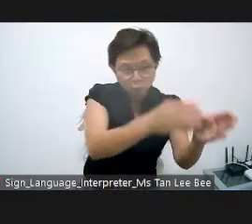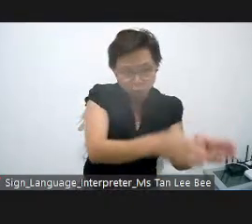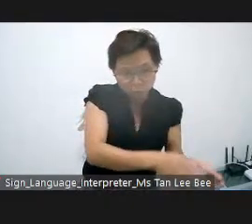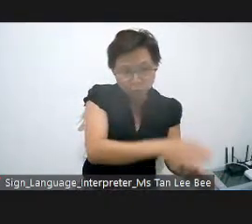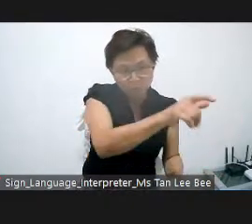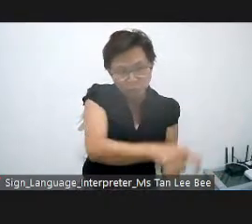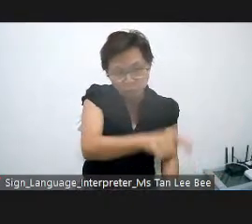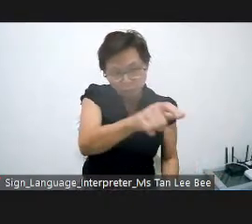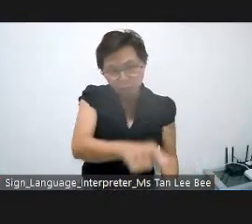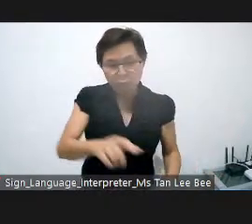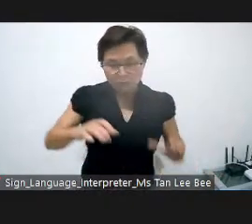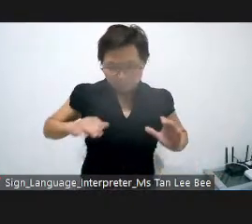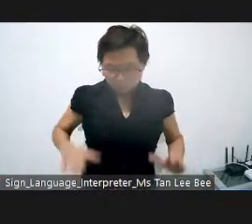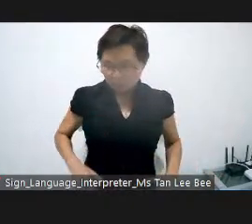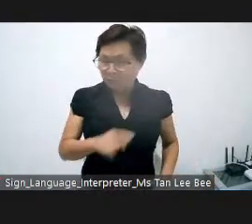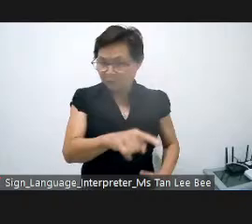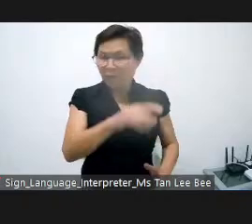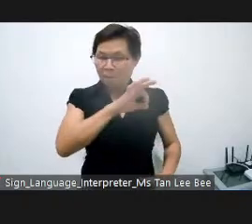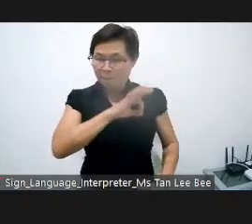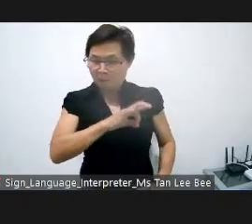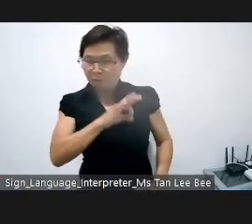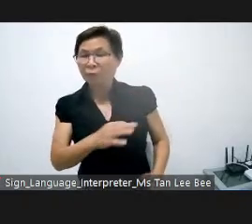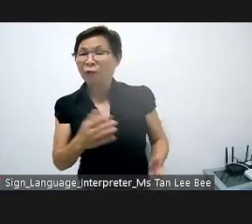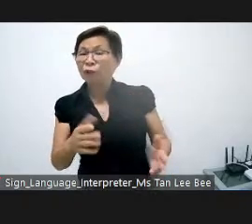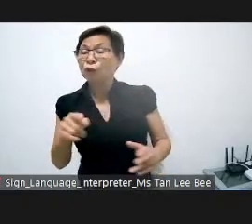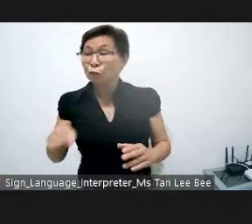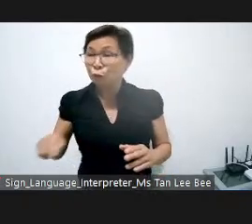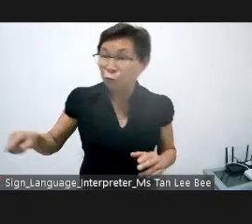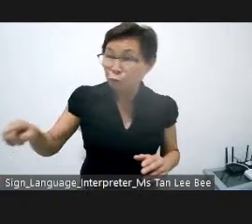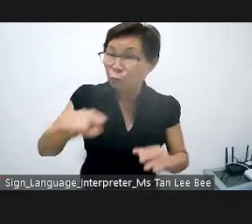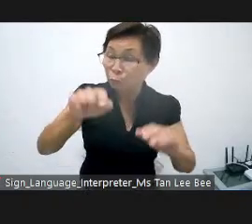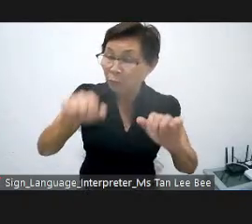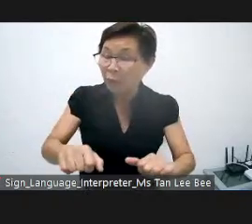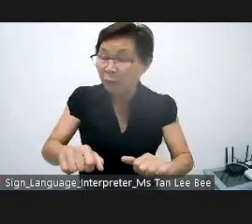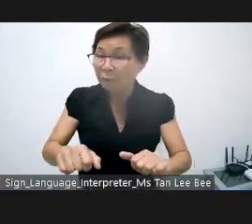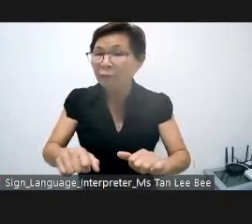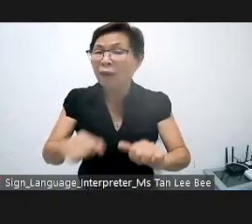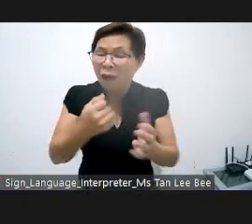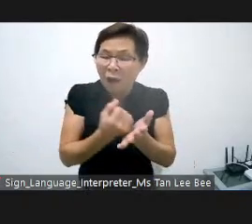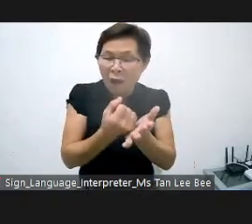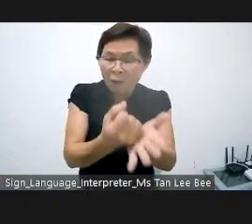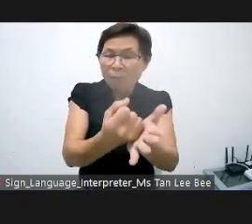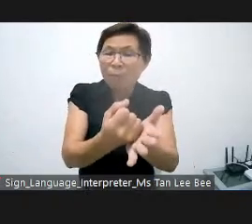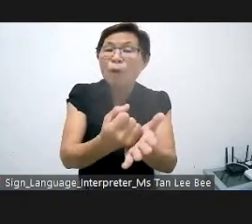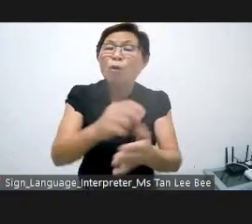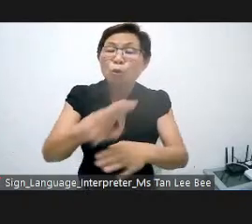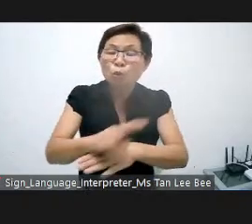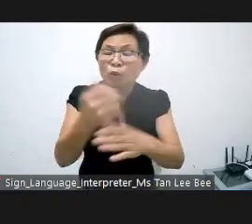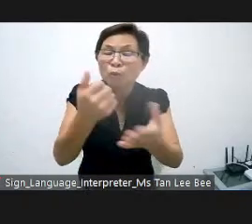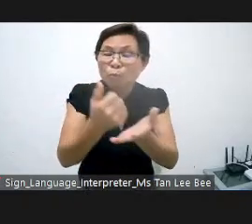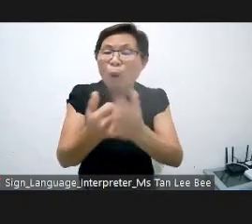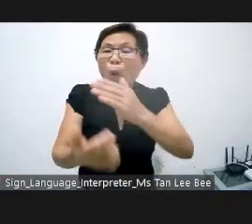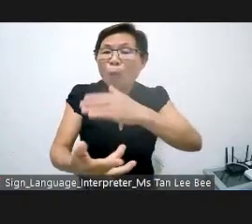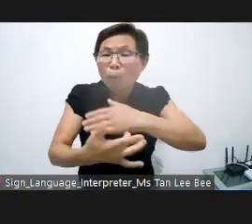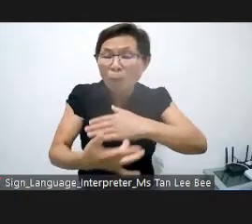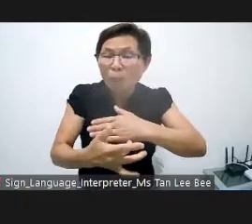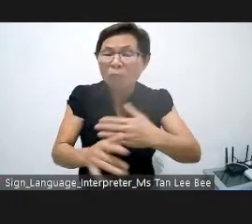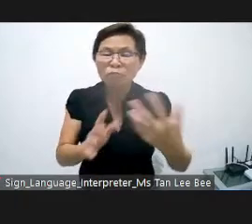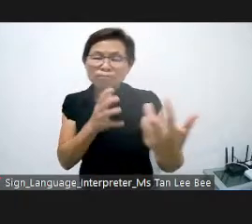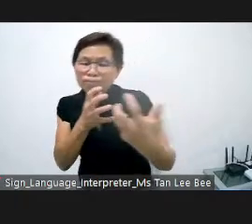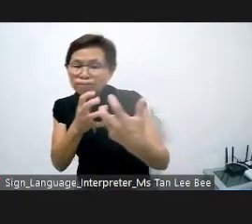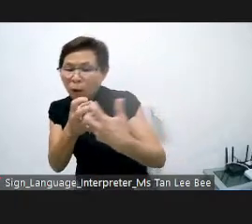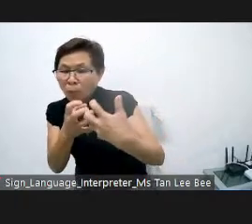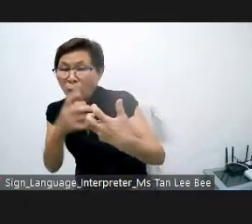disabilities. In addition, you will be able to determine the assistive technologies that are appropriate to your